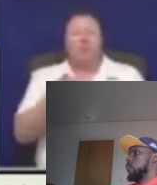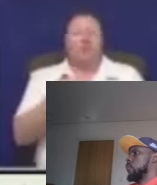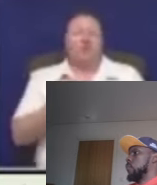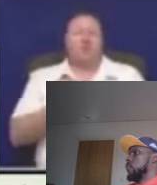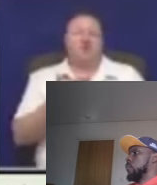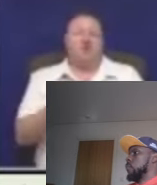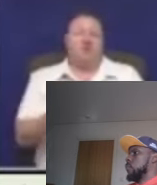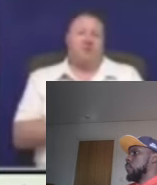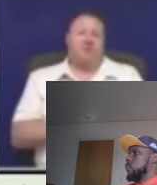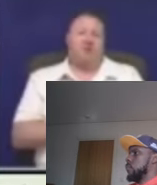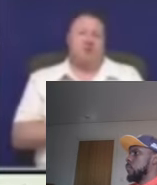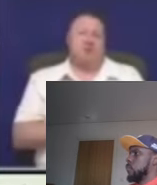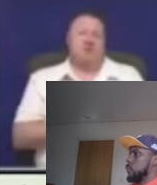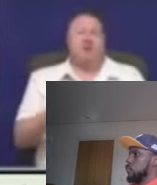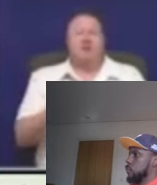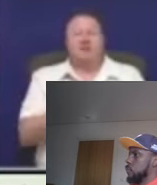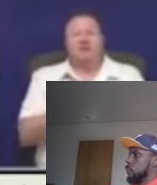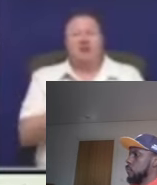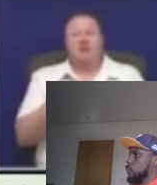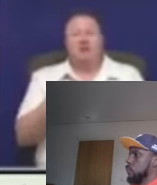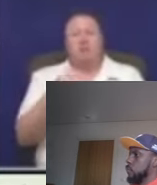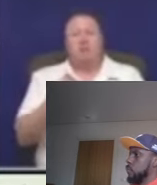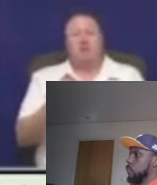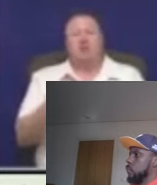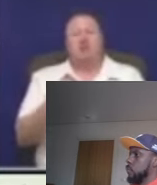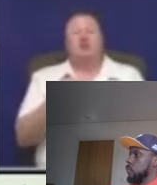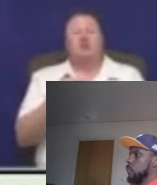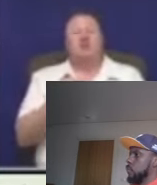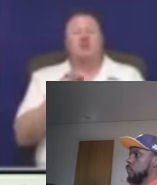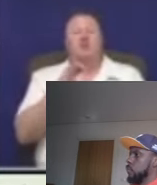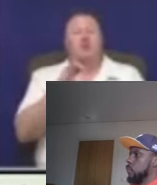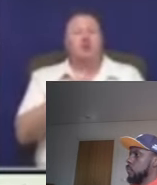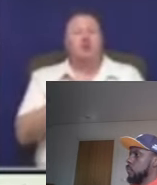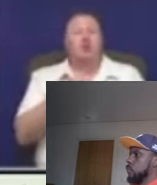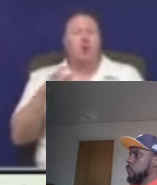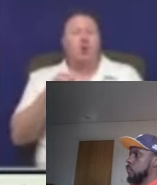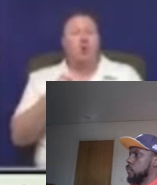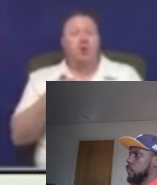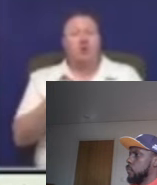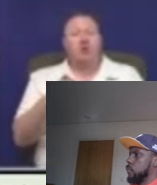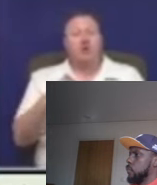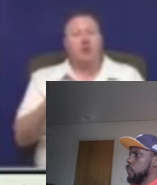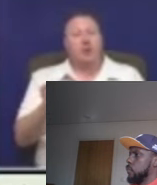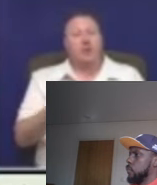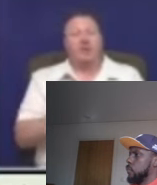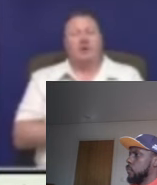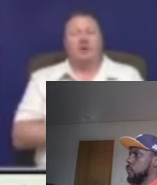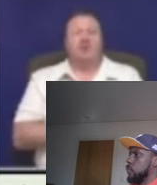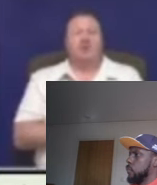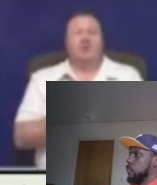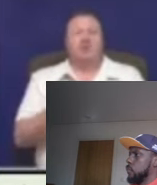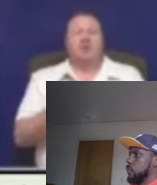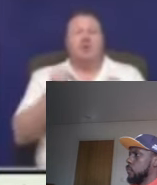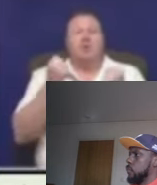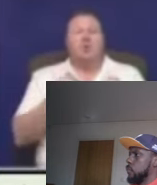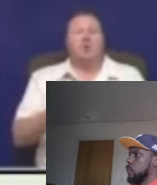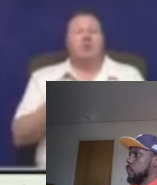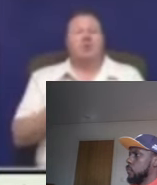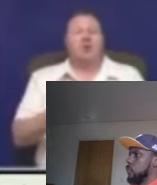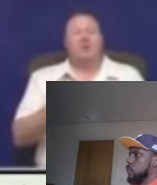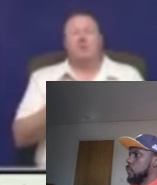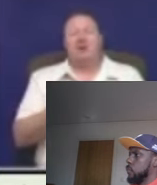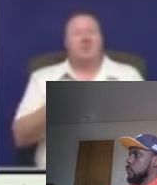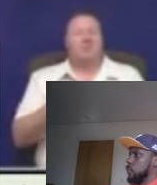lays the foundation for future growth and for opportunity. We are creating a South Africa where the era of wasting public funds